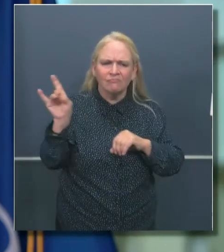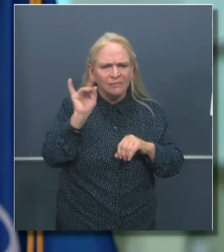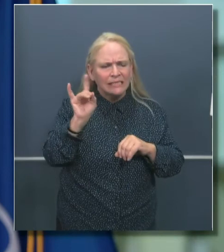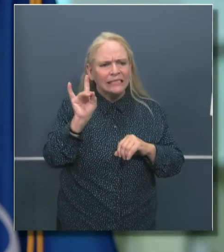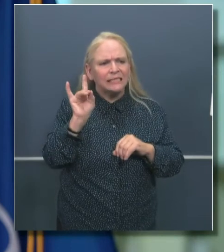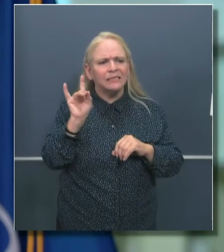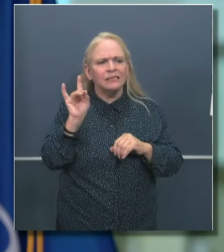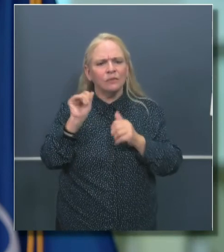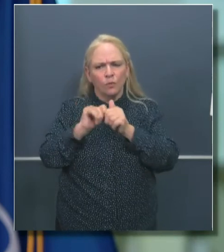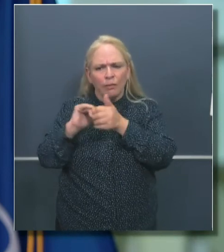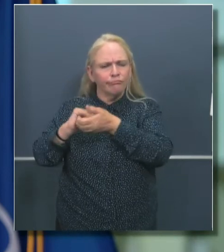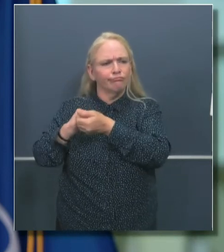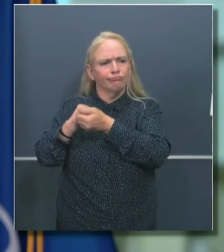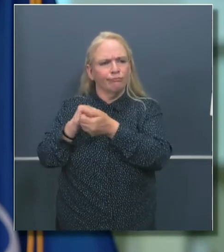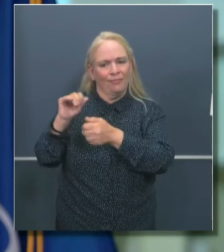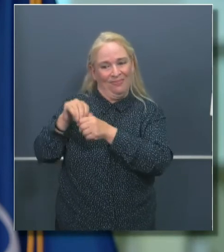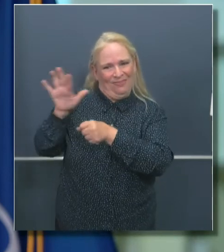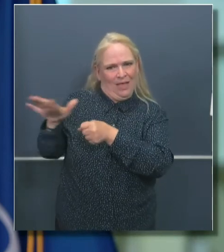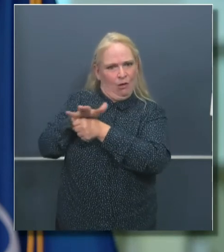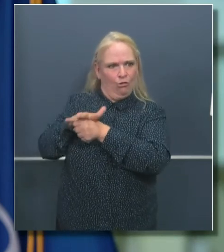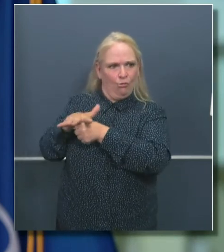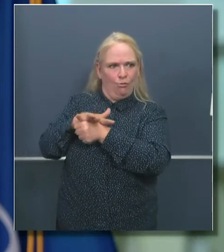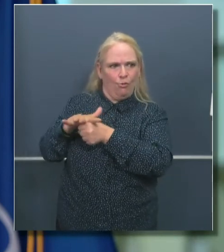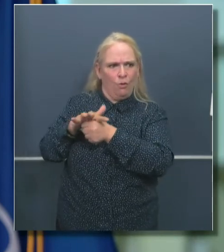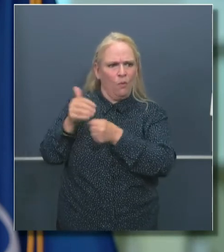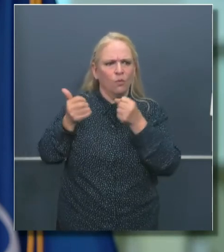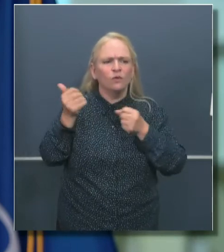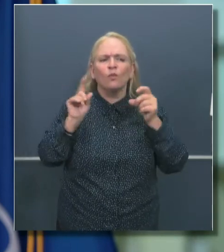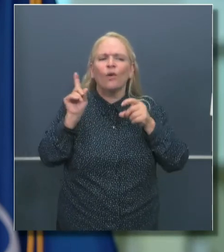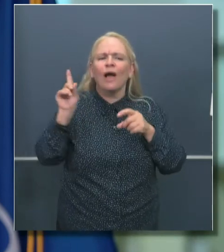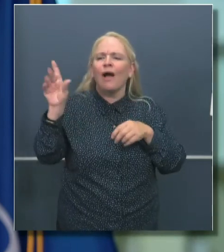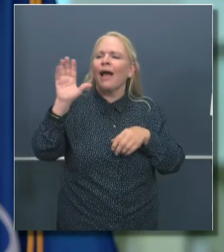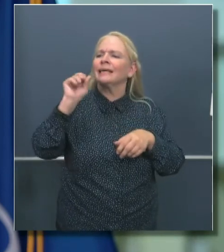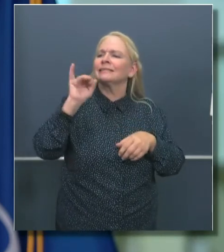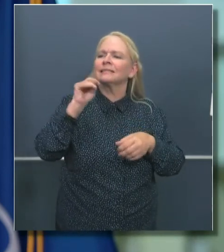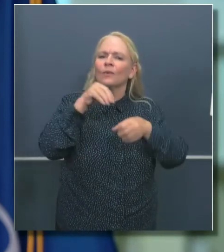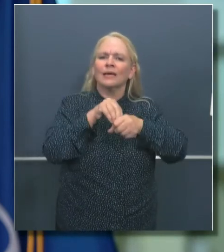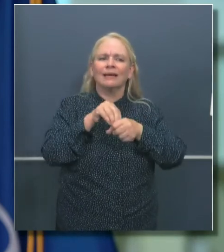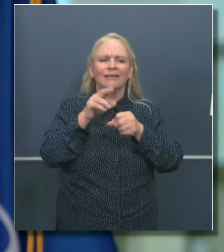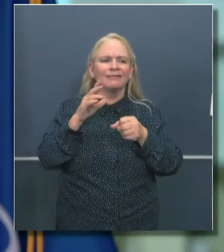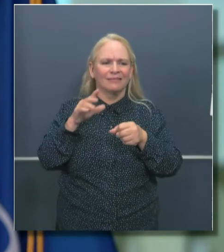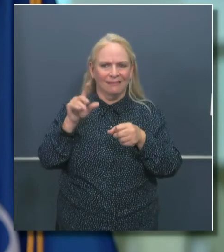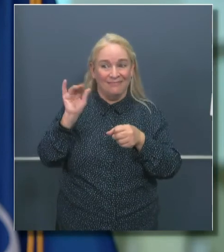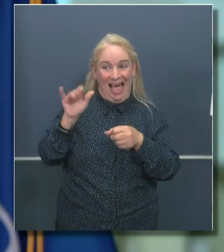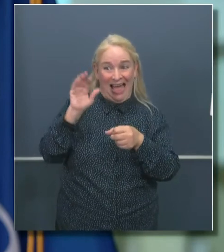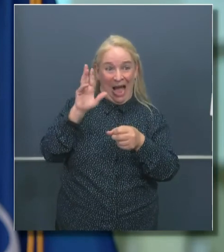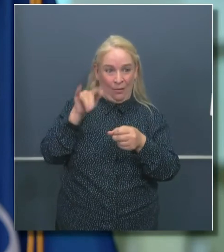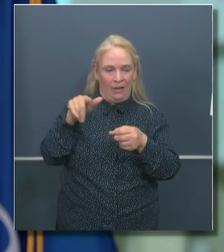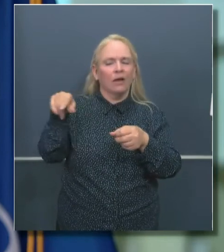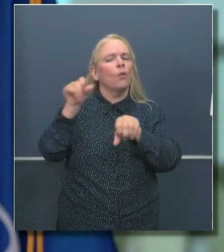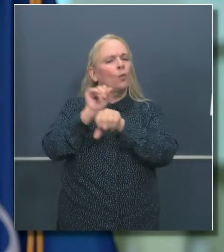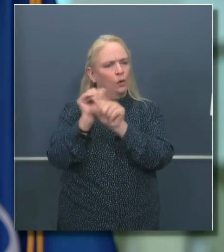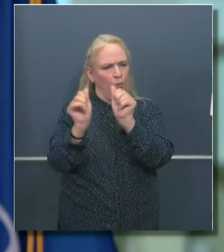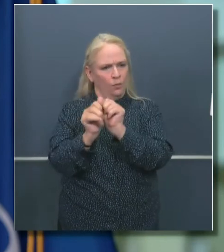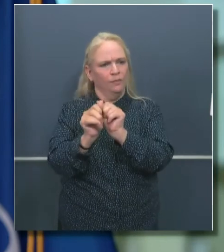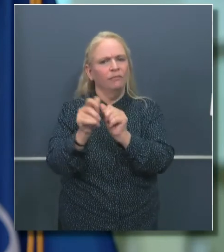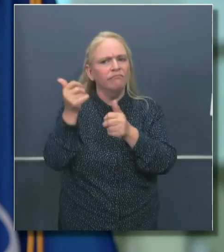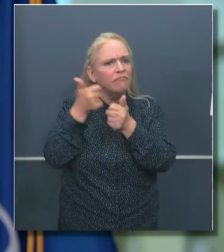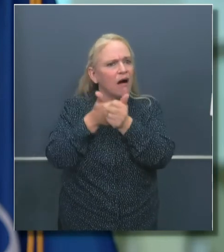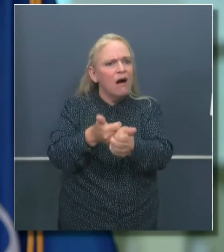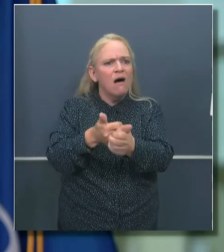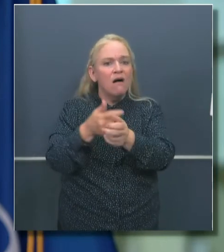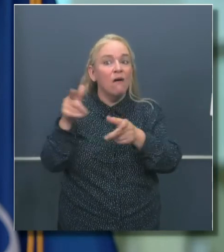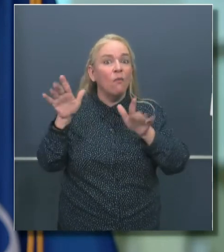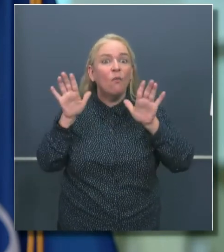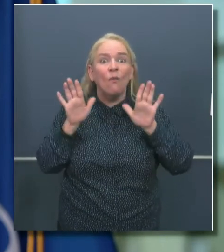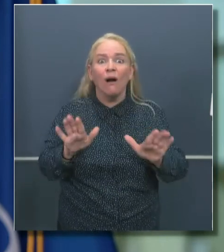co-partners in the counties that they operate in, to advance the stay-at-home order. And many have been models as